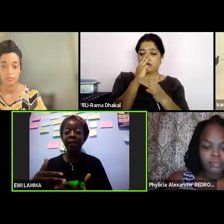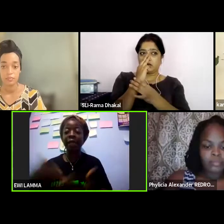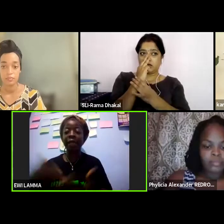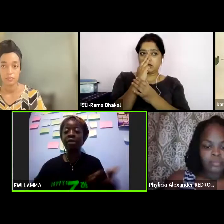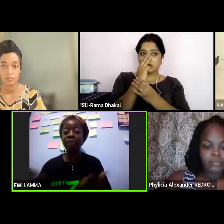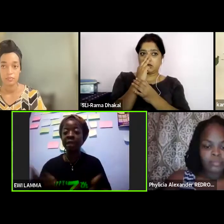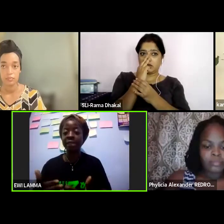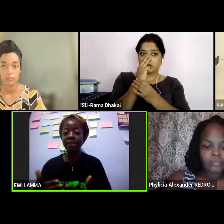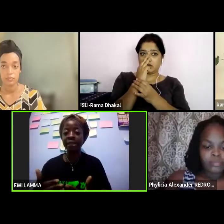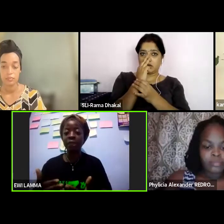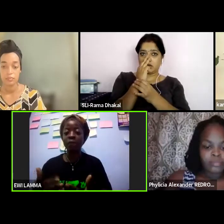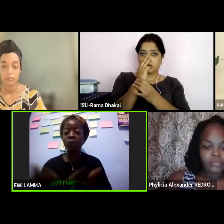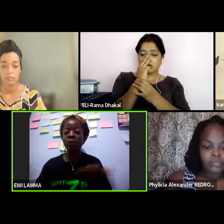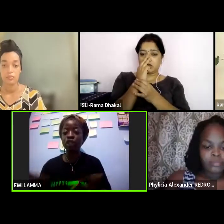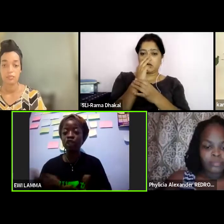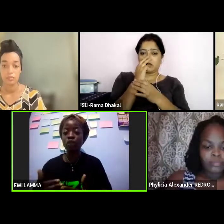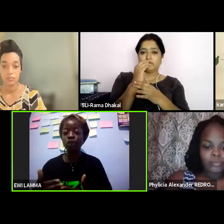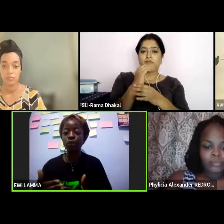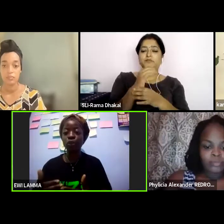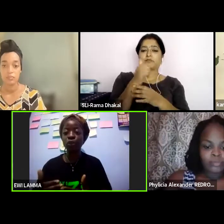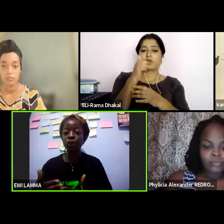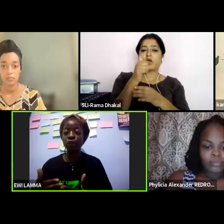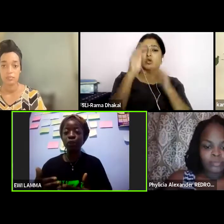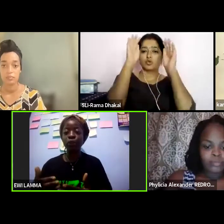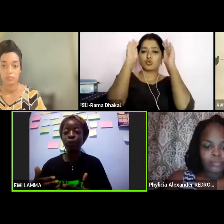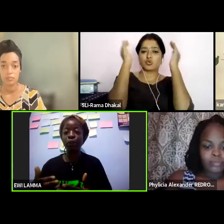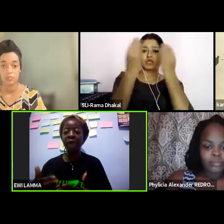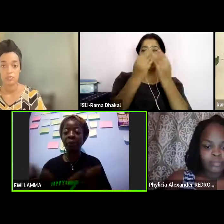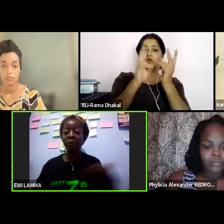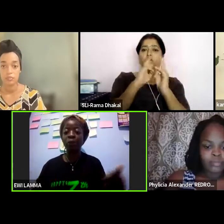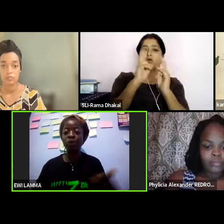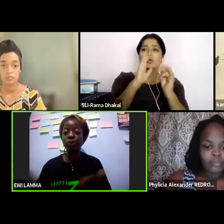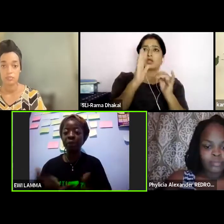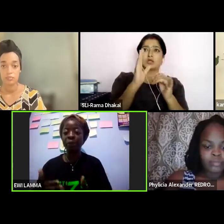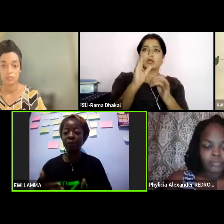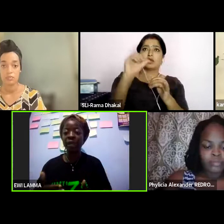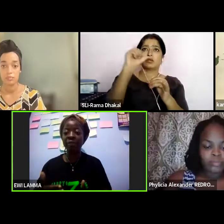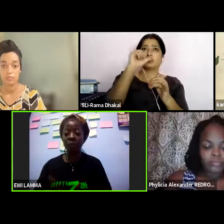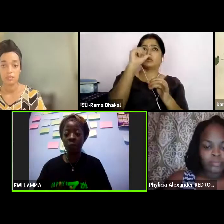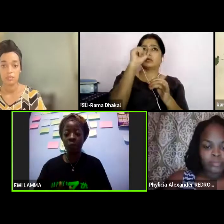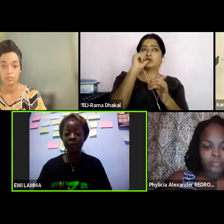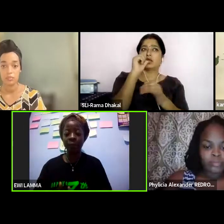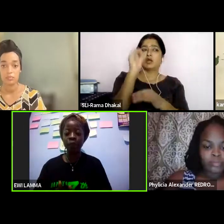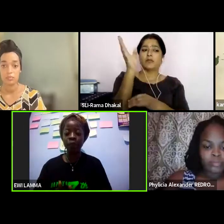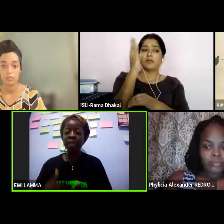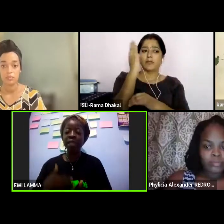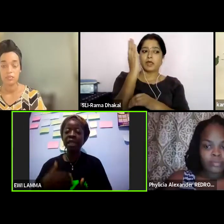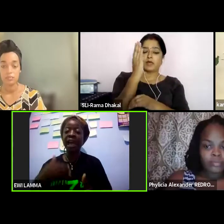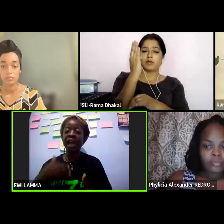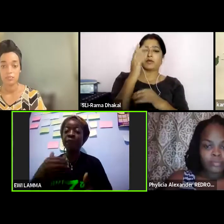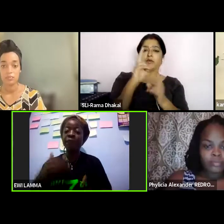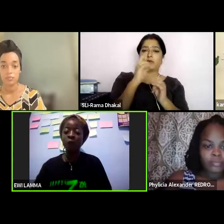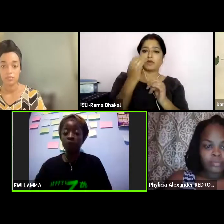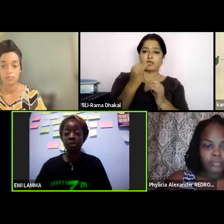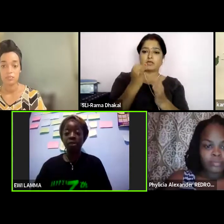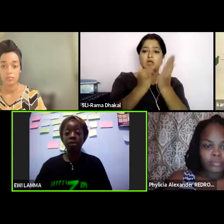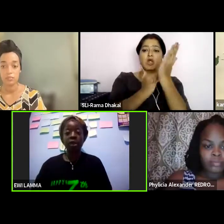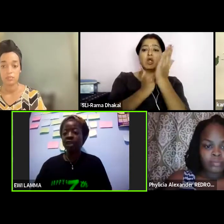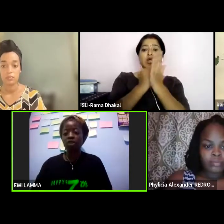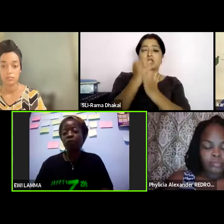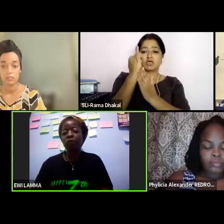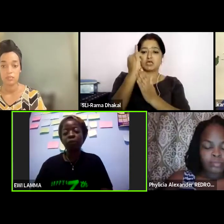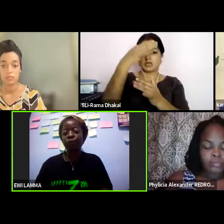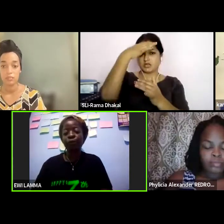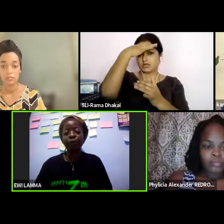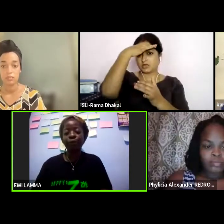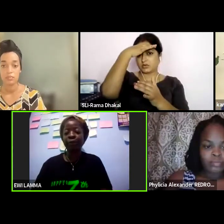with the climate crisis, water issues, you know, agricultural problems and all of that. They are forced, as